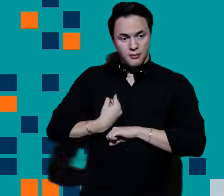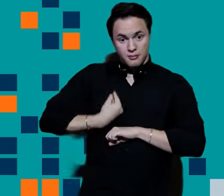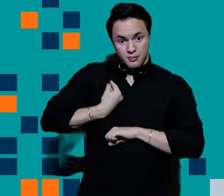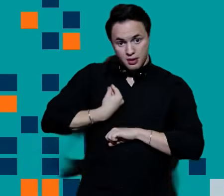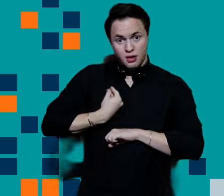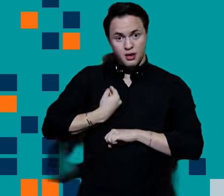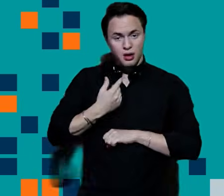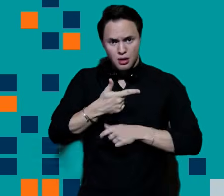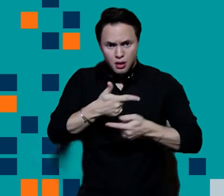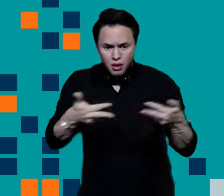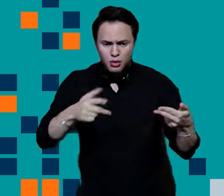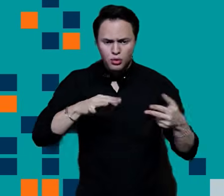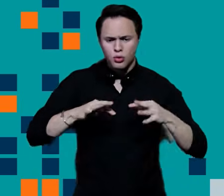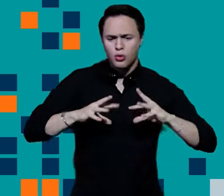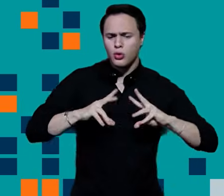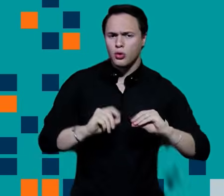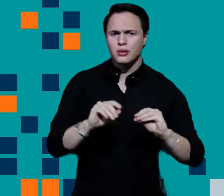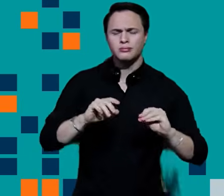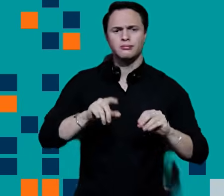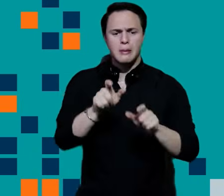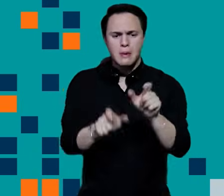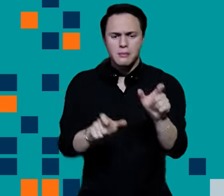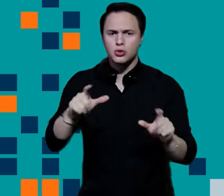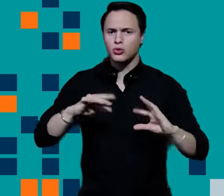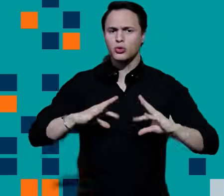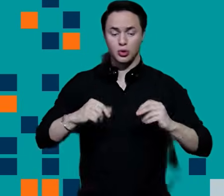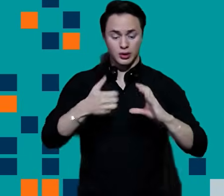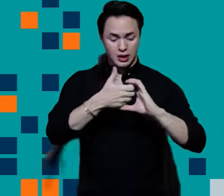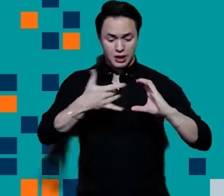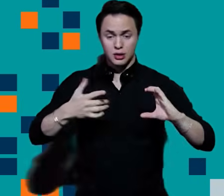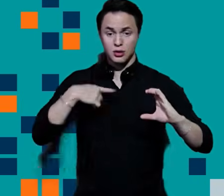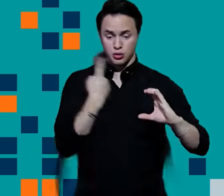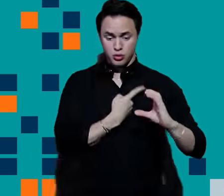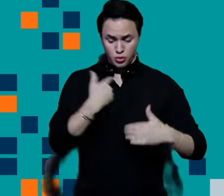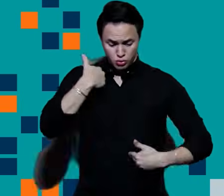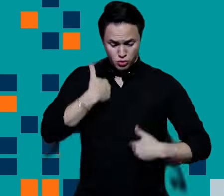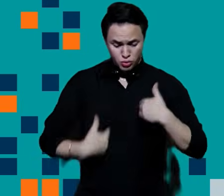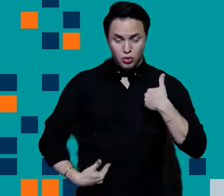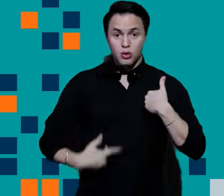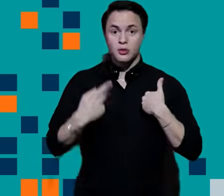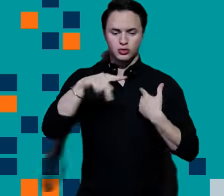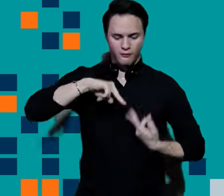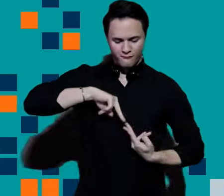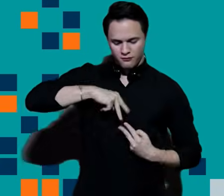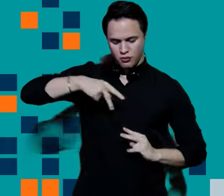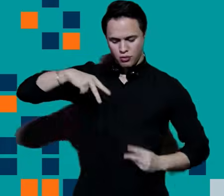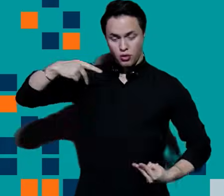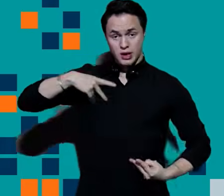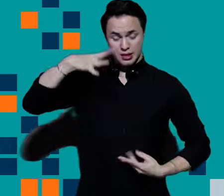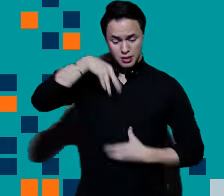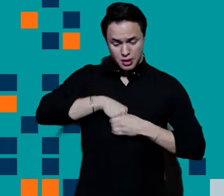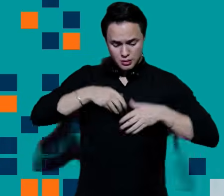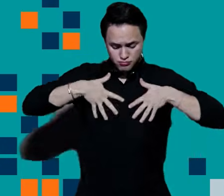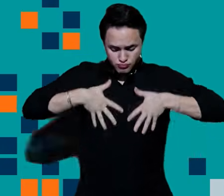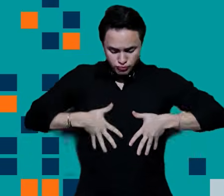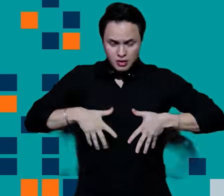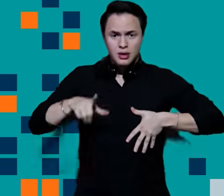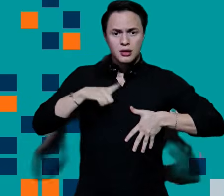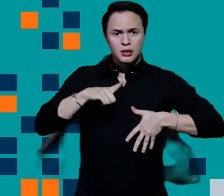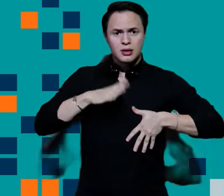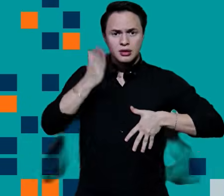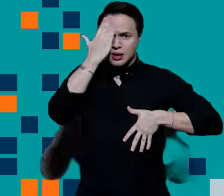extraordinary things to all aspects of our bodies, our physiology and our biology. They nourish